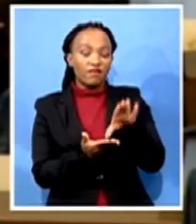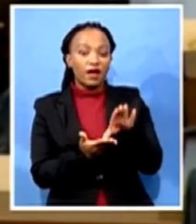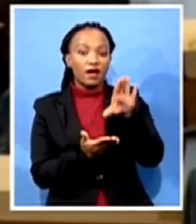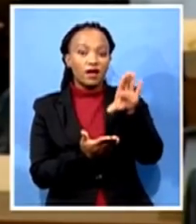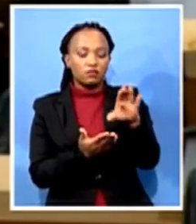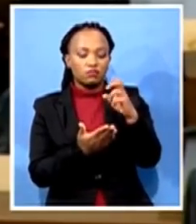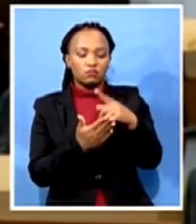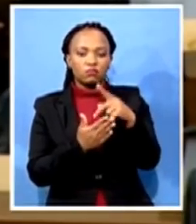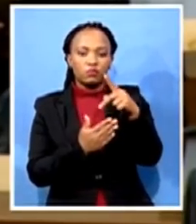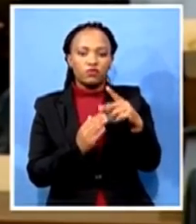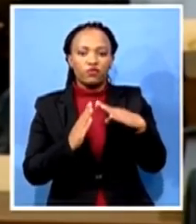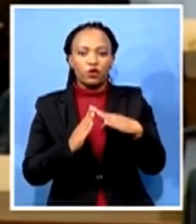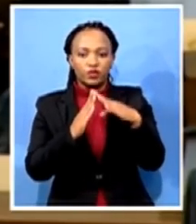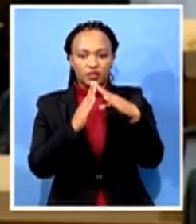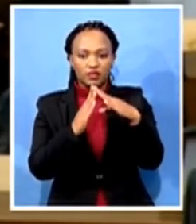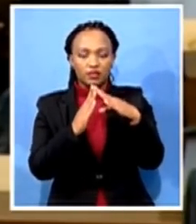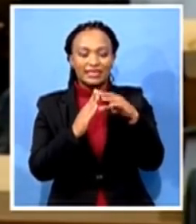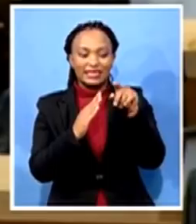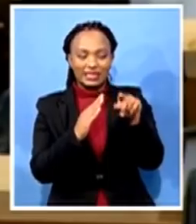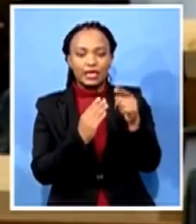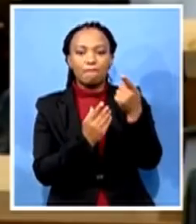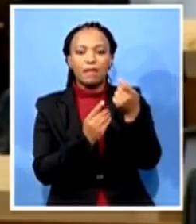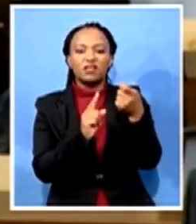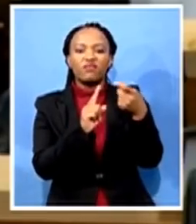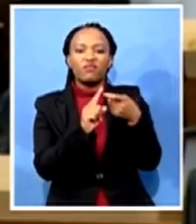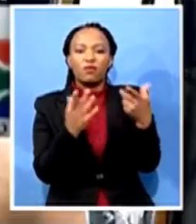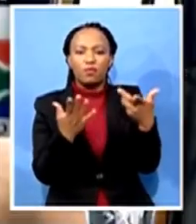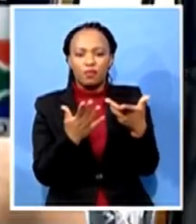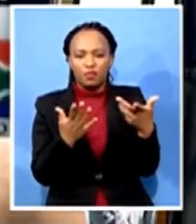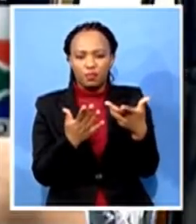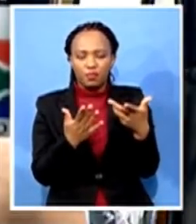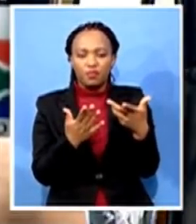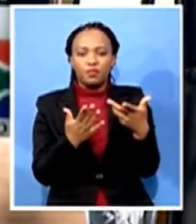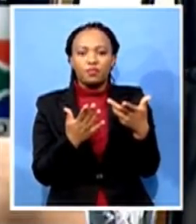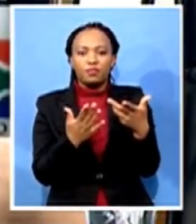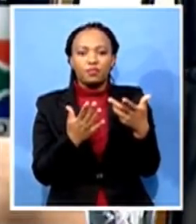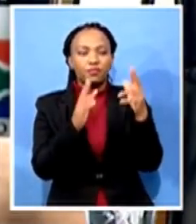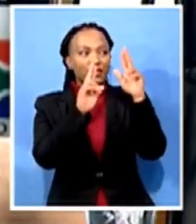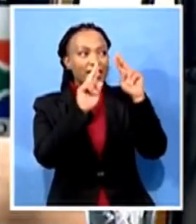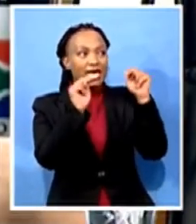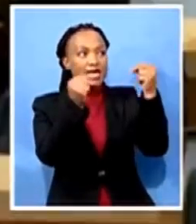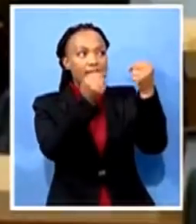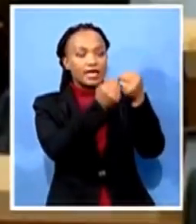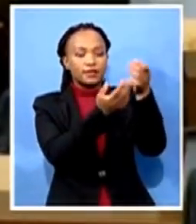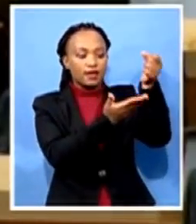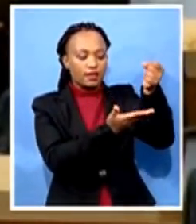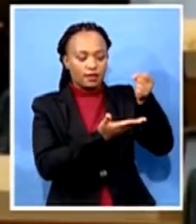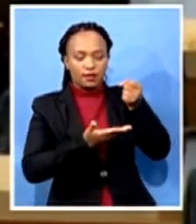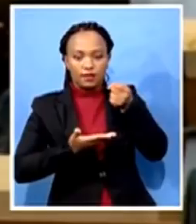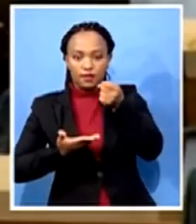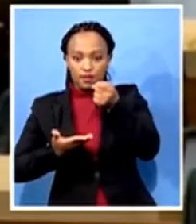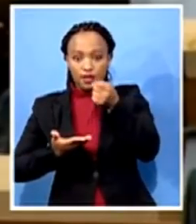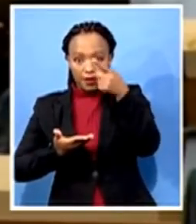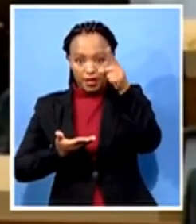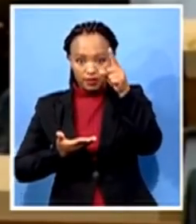come from the National Fiscus, correct? Correct, Chair. And the